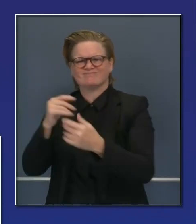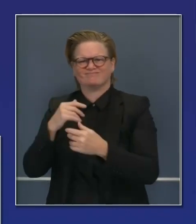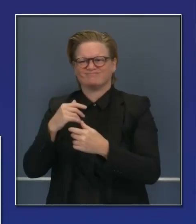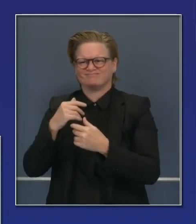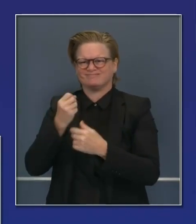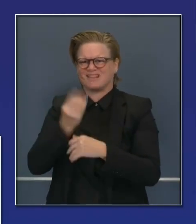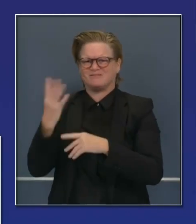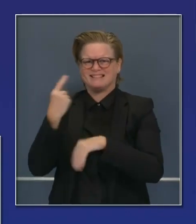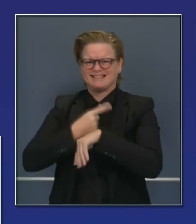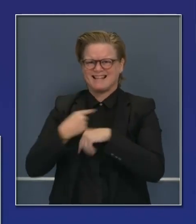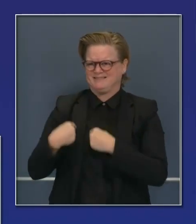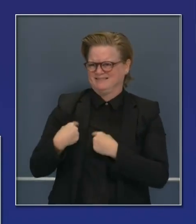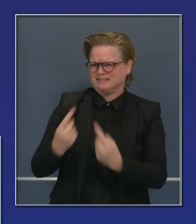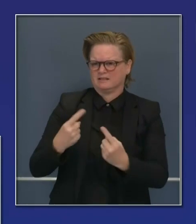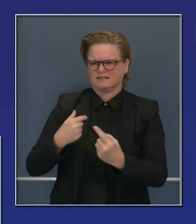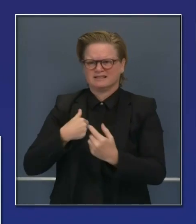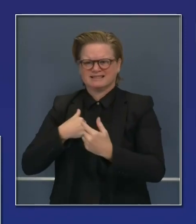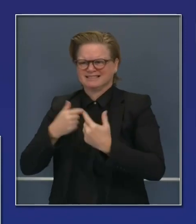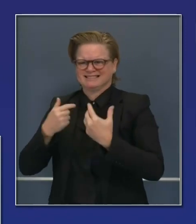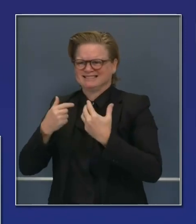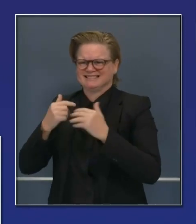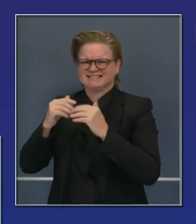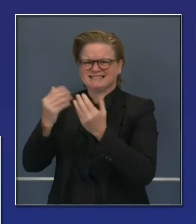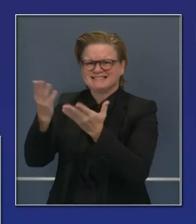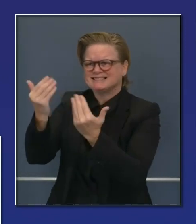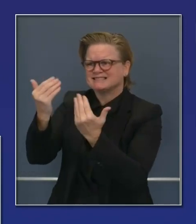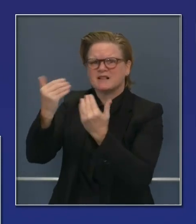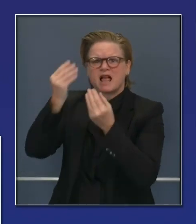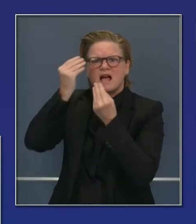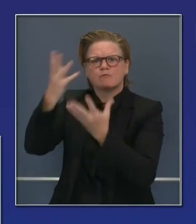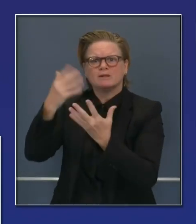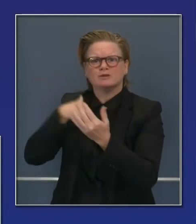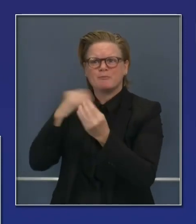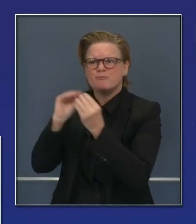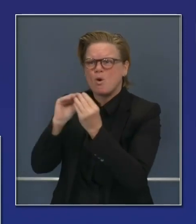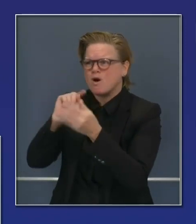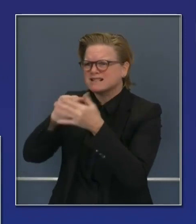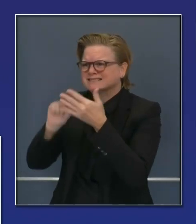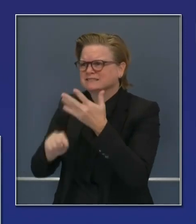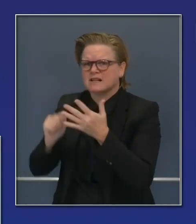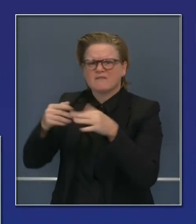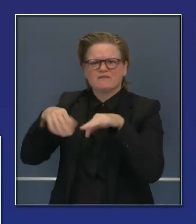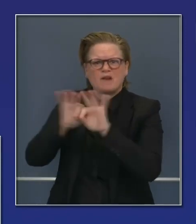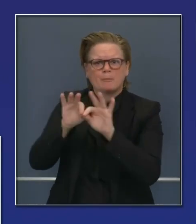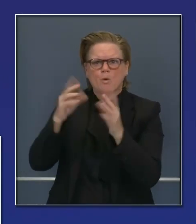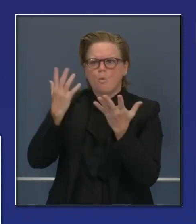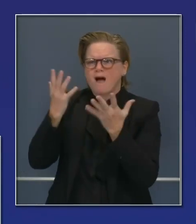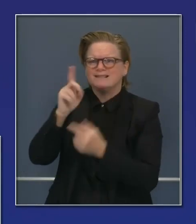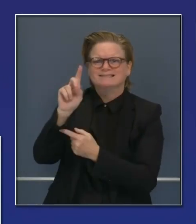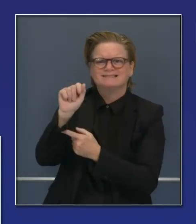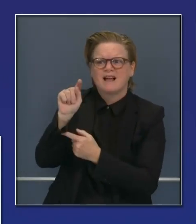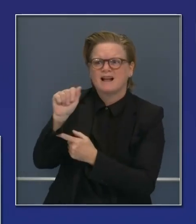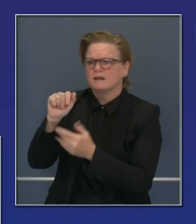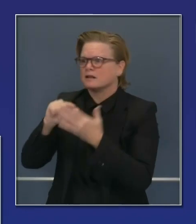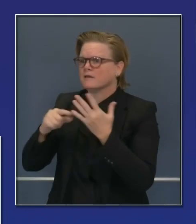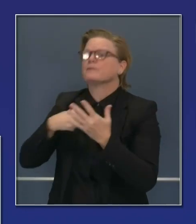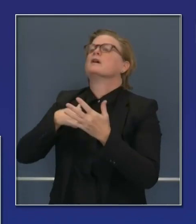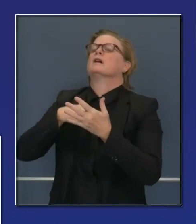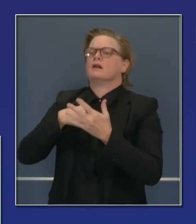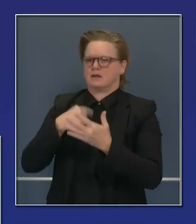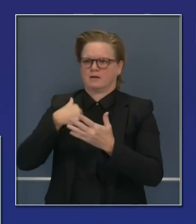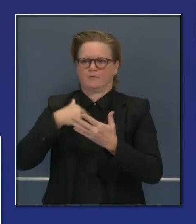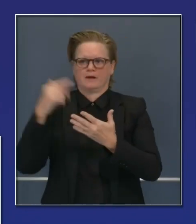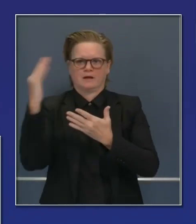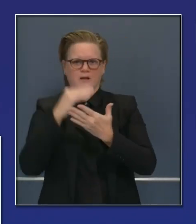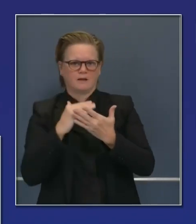valuable consideration that we put into play, made that determination on retail and restaurants. Be open, continue to be